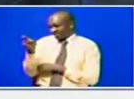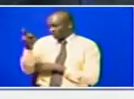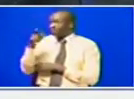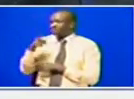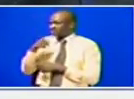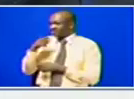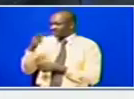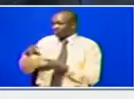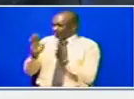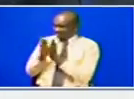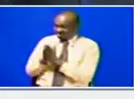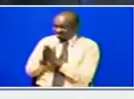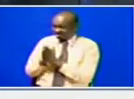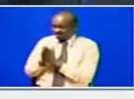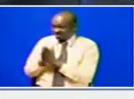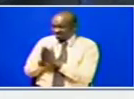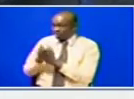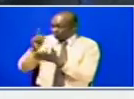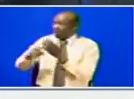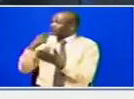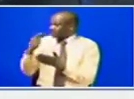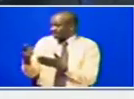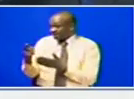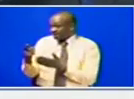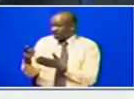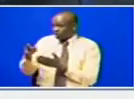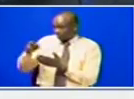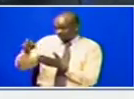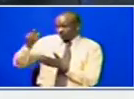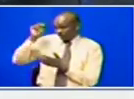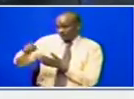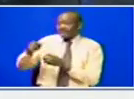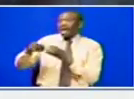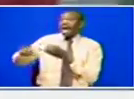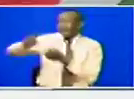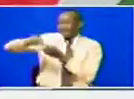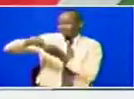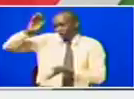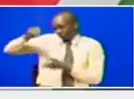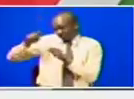that what I've just said is that you can lengthen